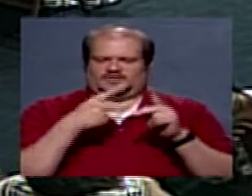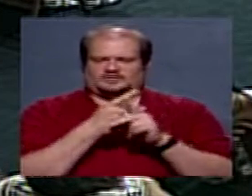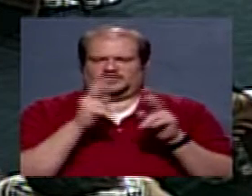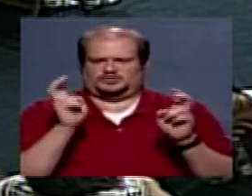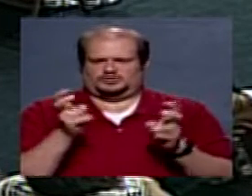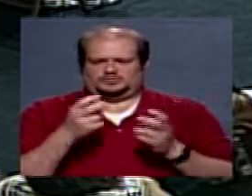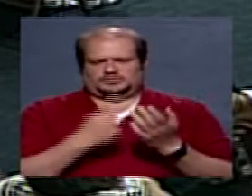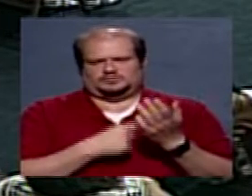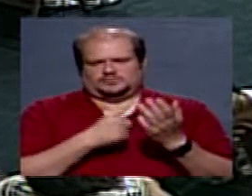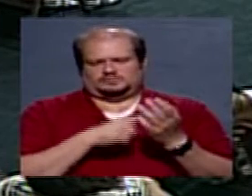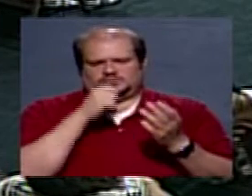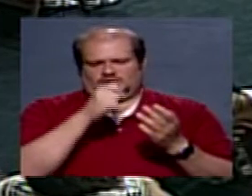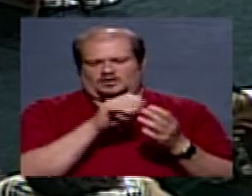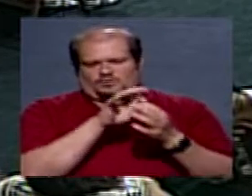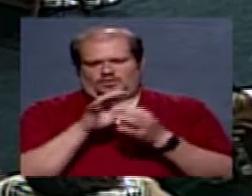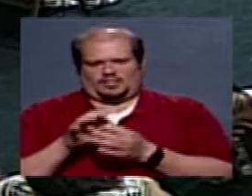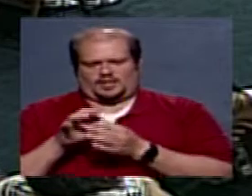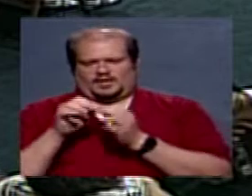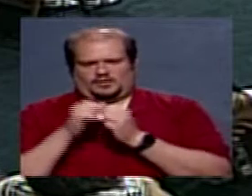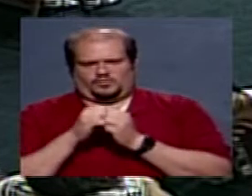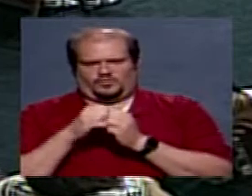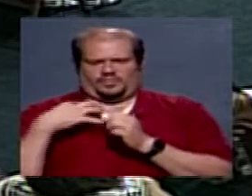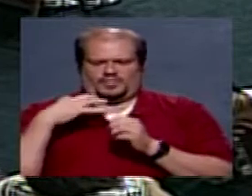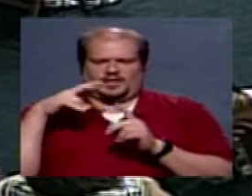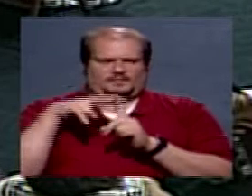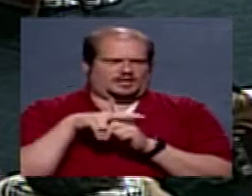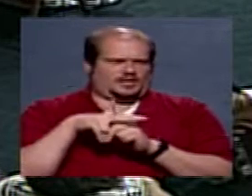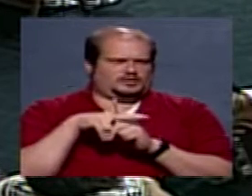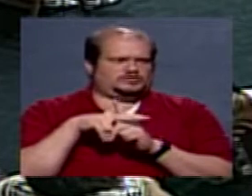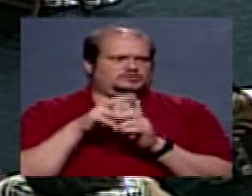had sometimes nothing to do with the application.